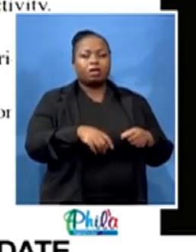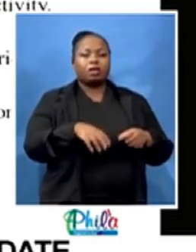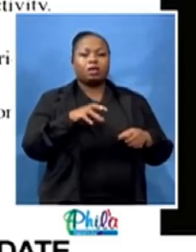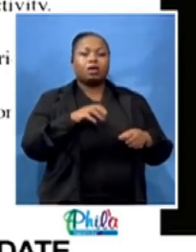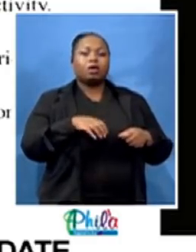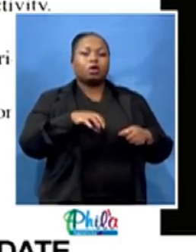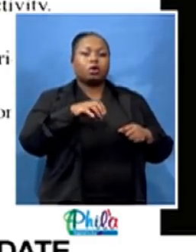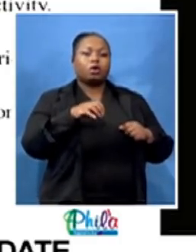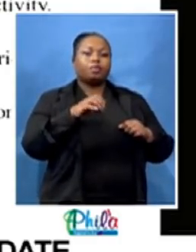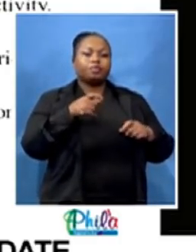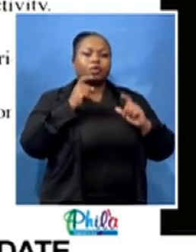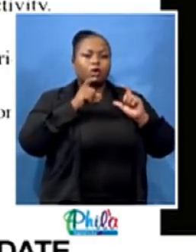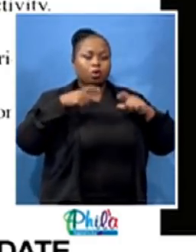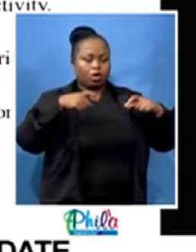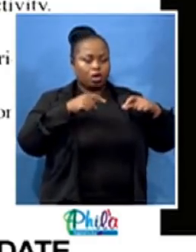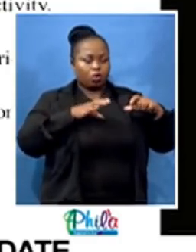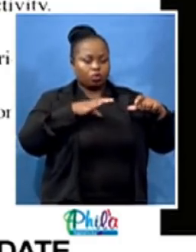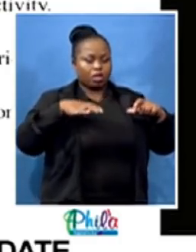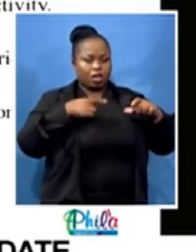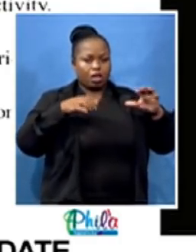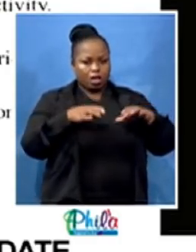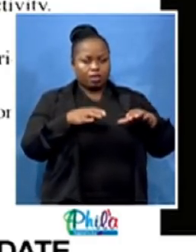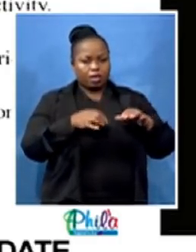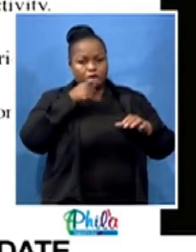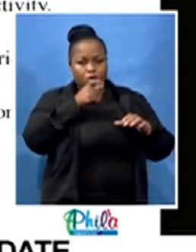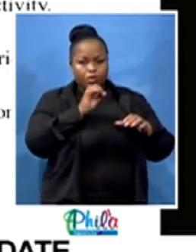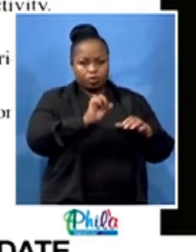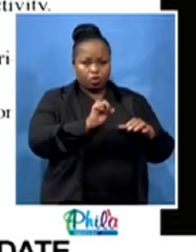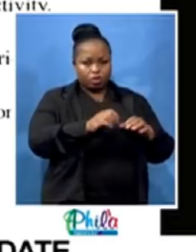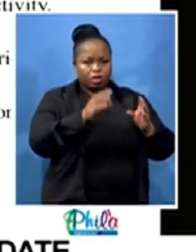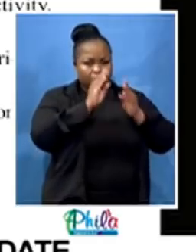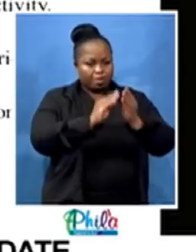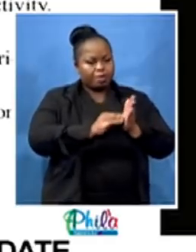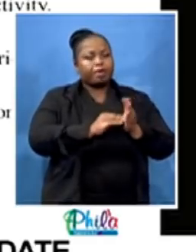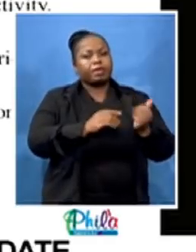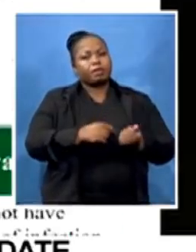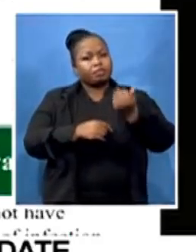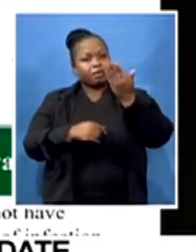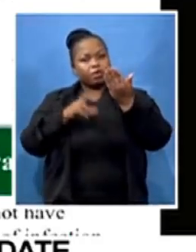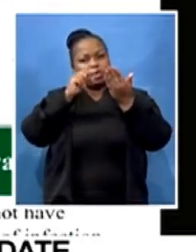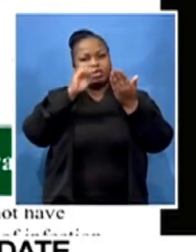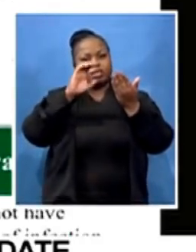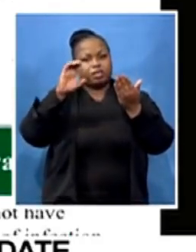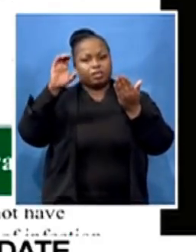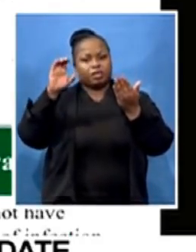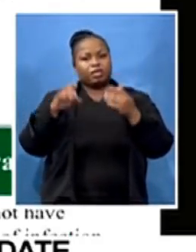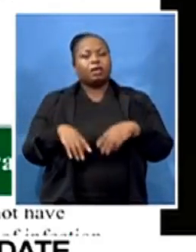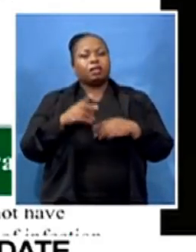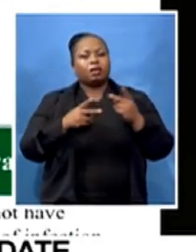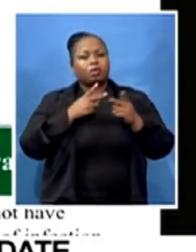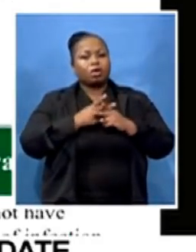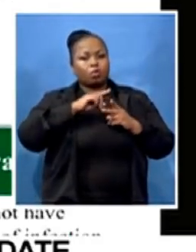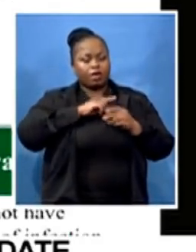then this will be submitted to the National Command Council so that there is a determination of the extreme